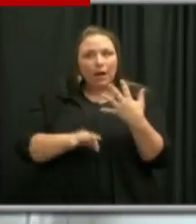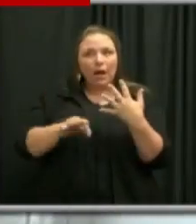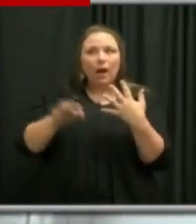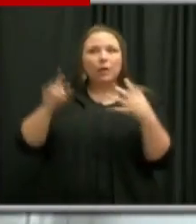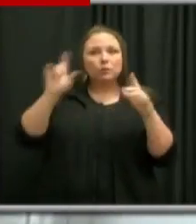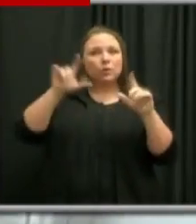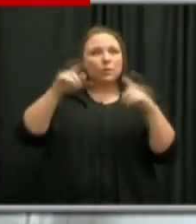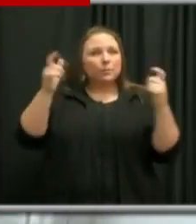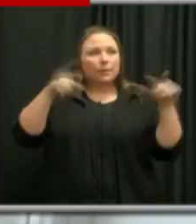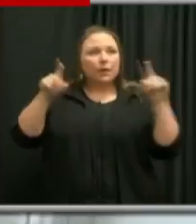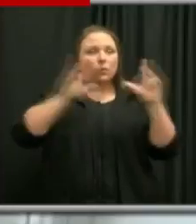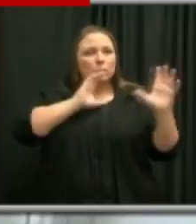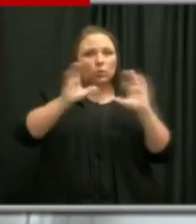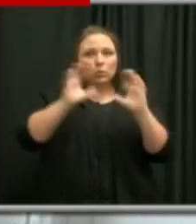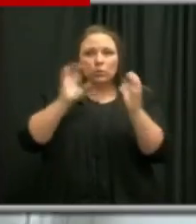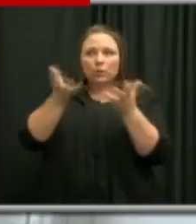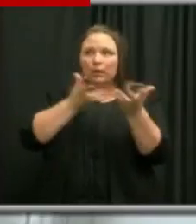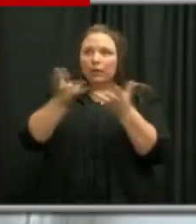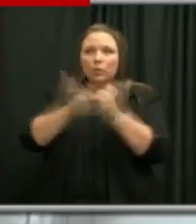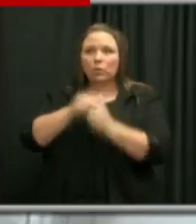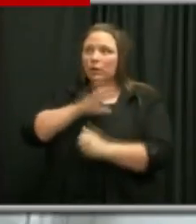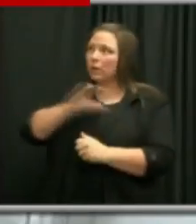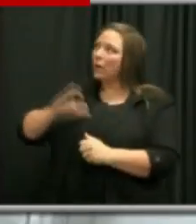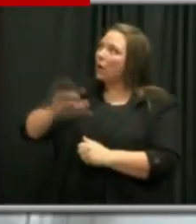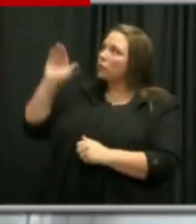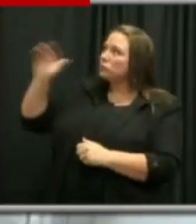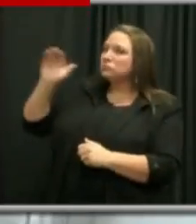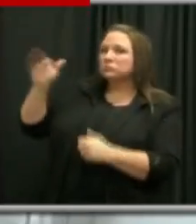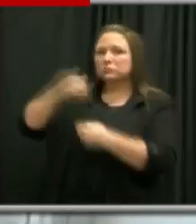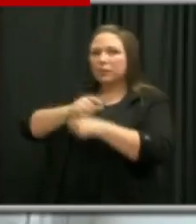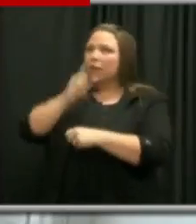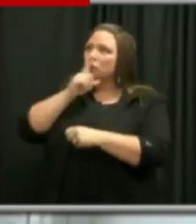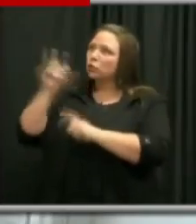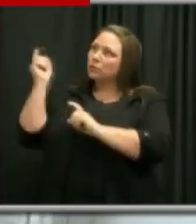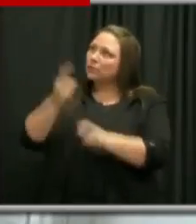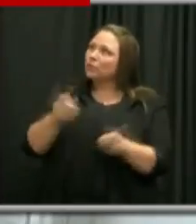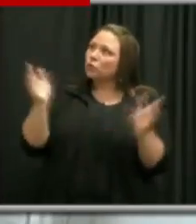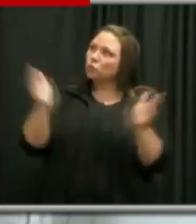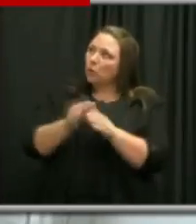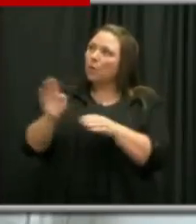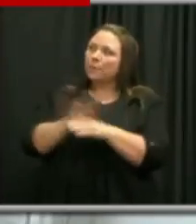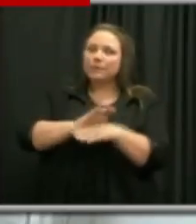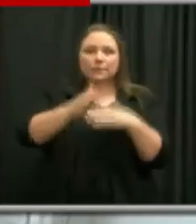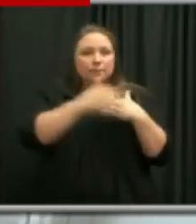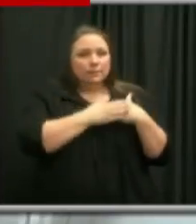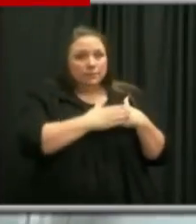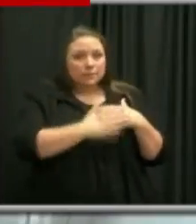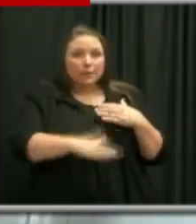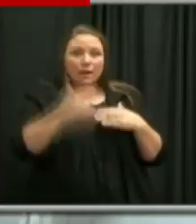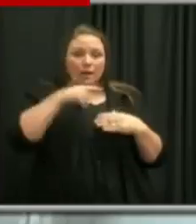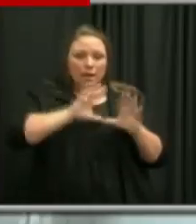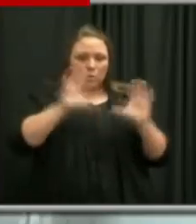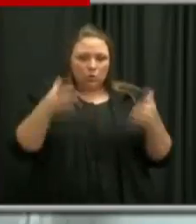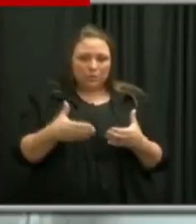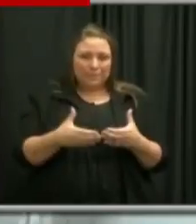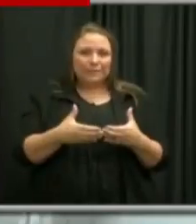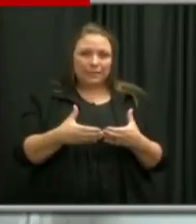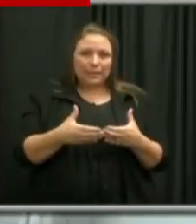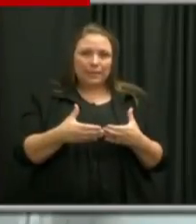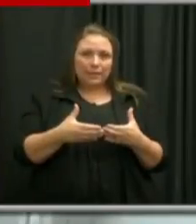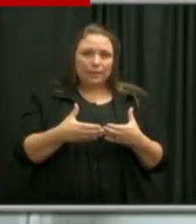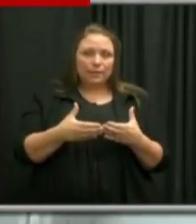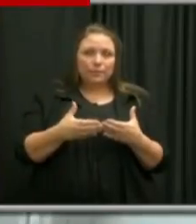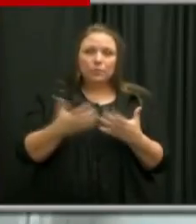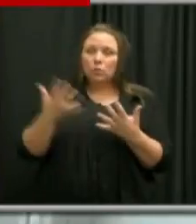deal that we've been communicating with Congress, and that needs to happen. Going forward, our team is moving, is calling